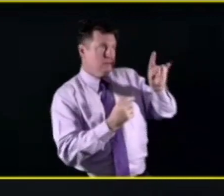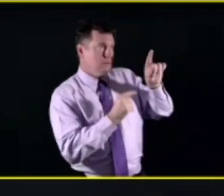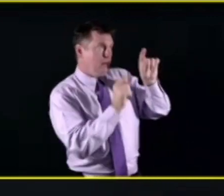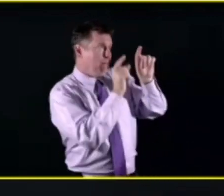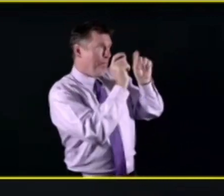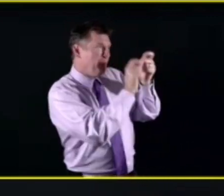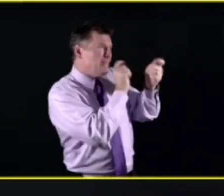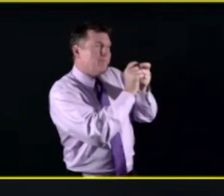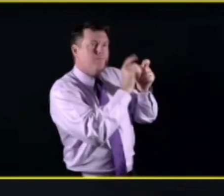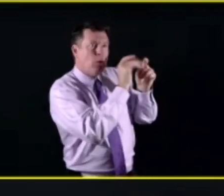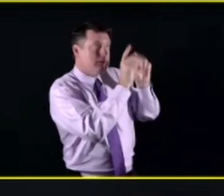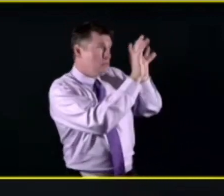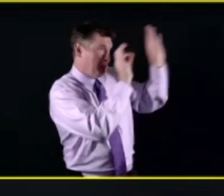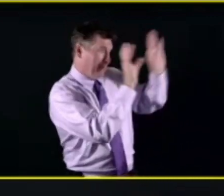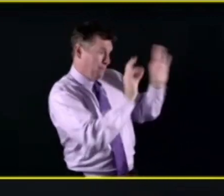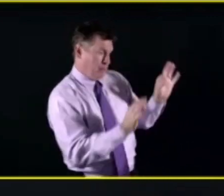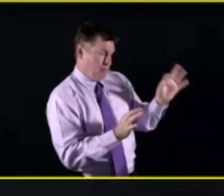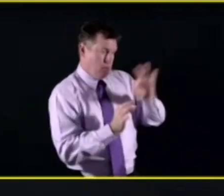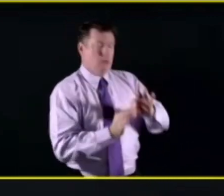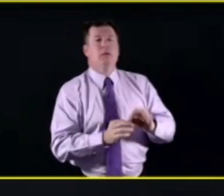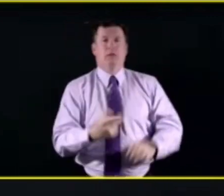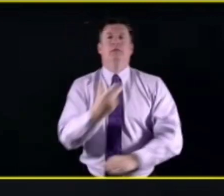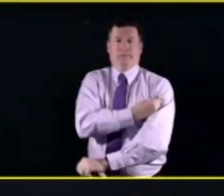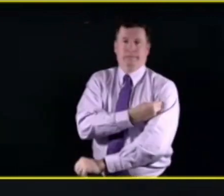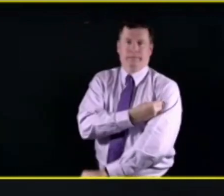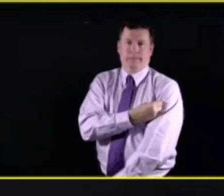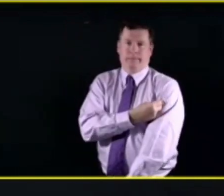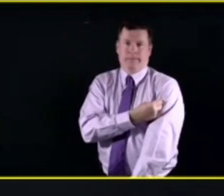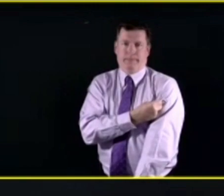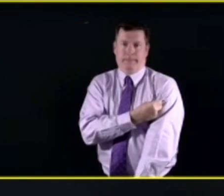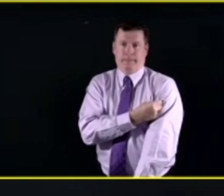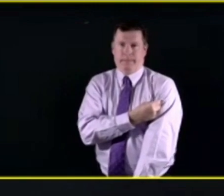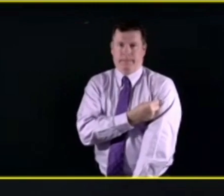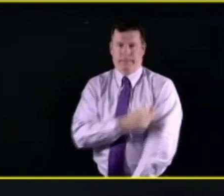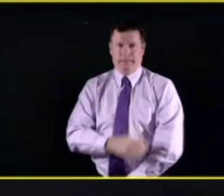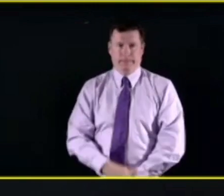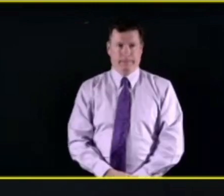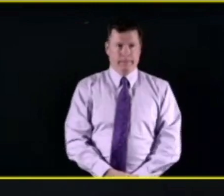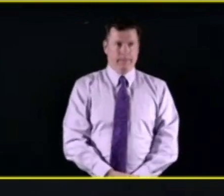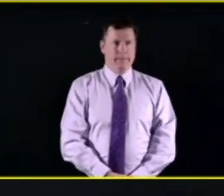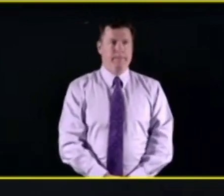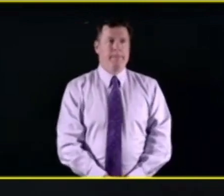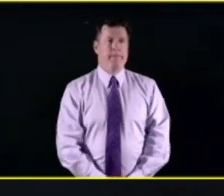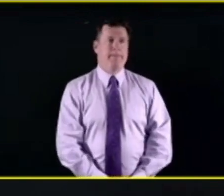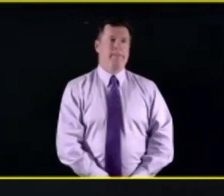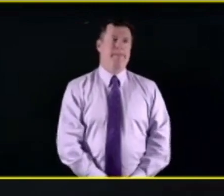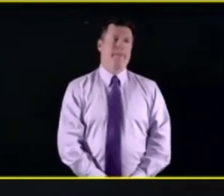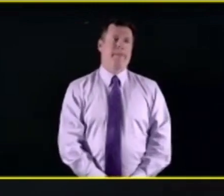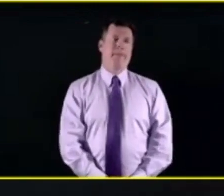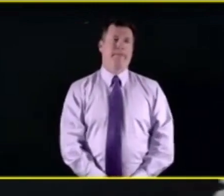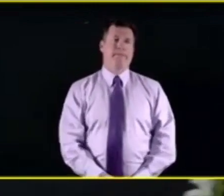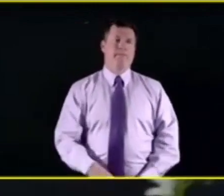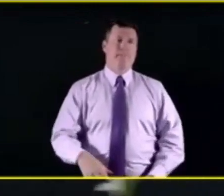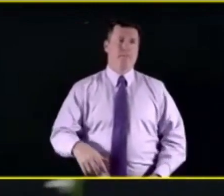And a final question, Will? Yeah, for Dr. Mendoza, on another topic.